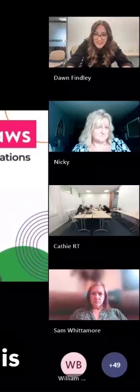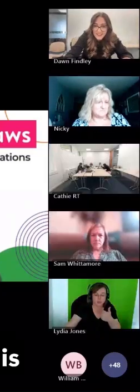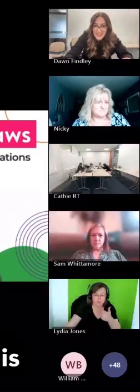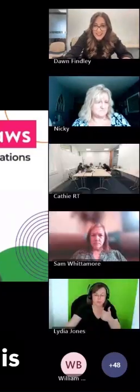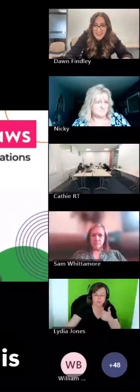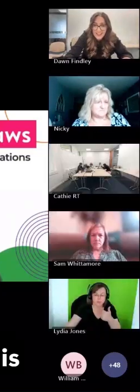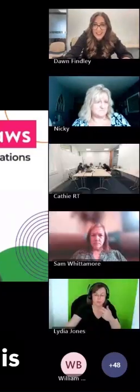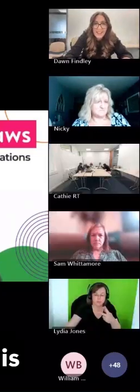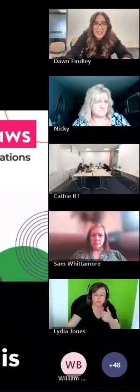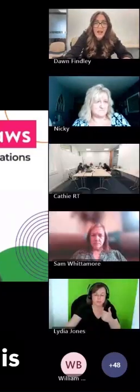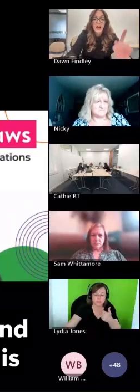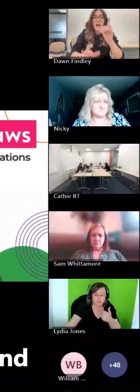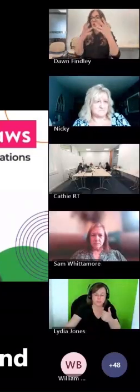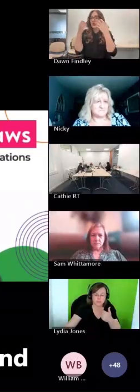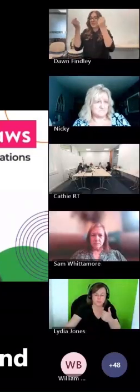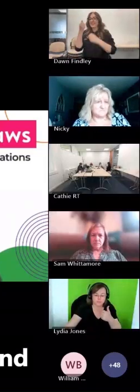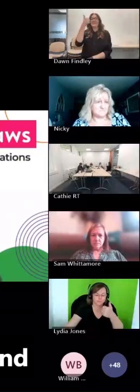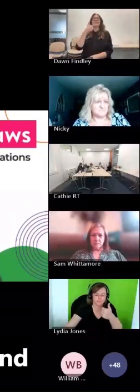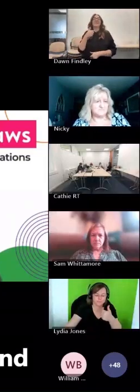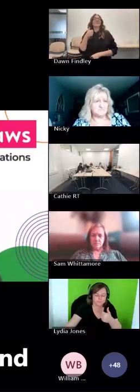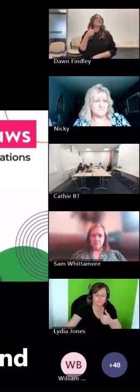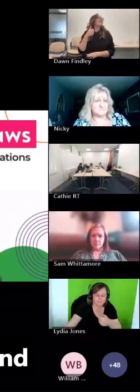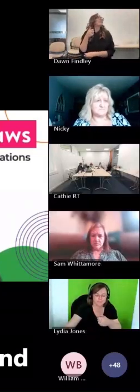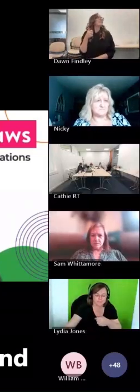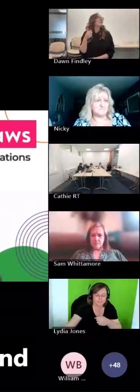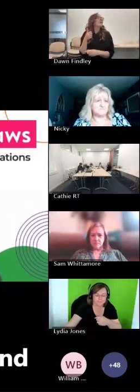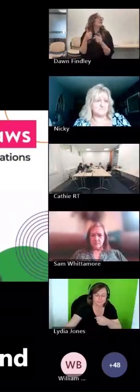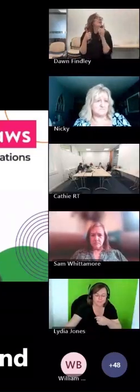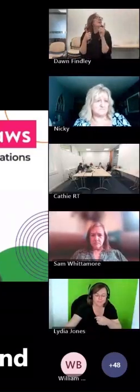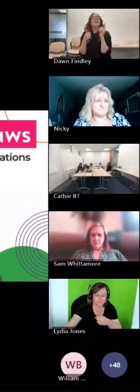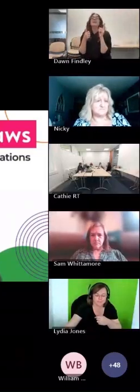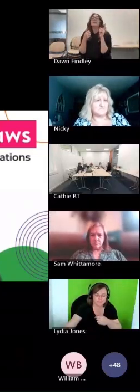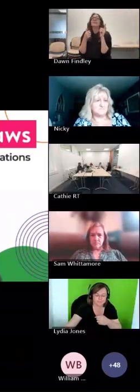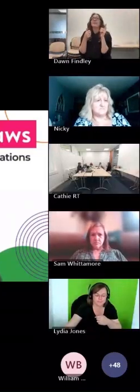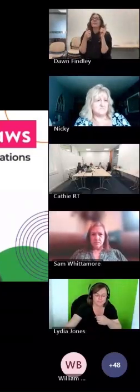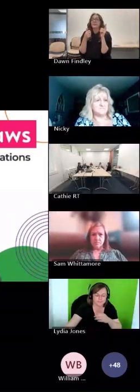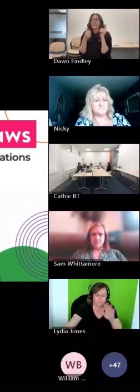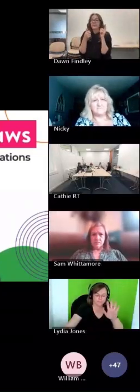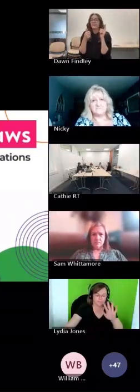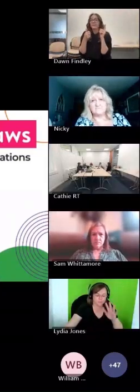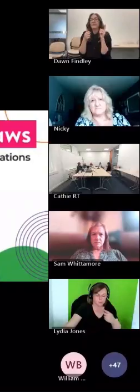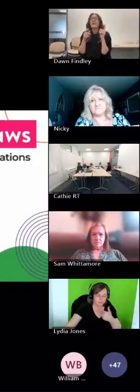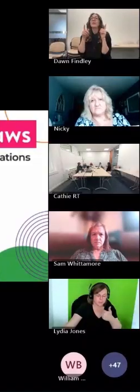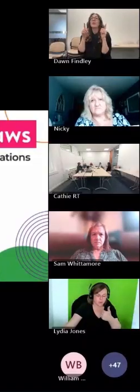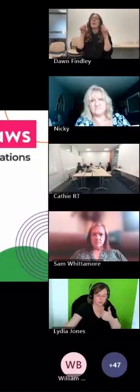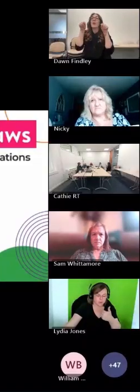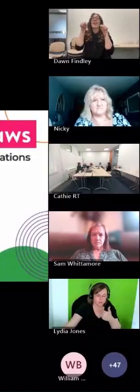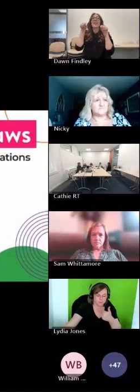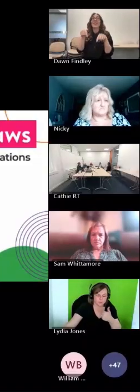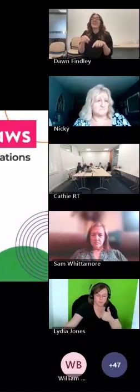Yeah, so good morning, everybody. Yeah, my name is Andrew Jones from Blind Veterans UK, and this is the third session